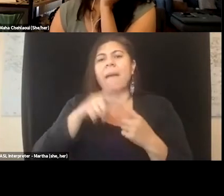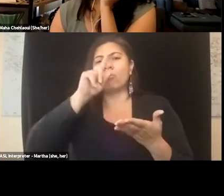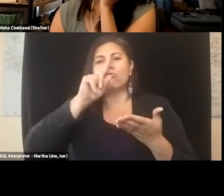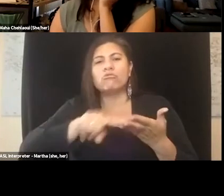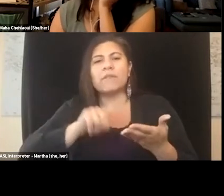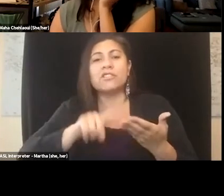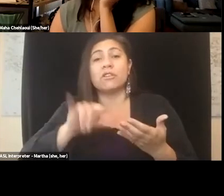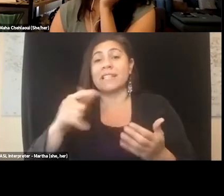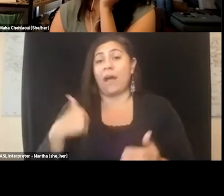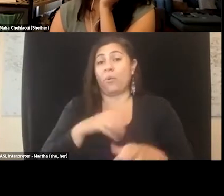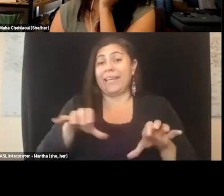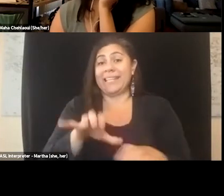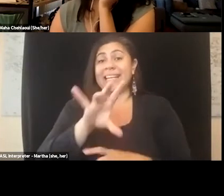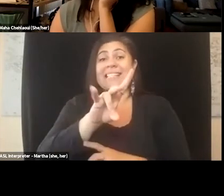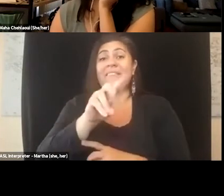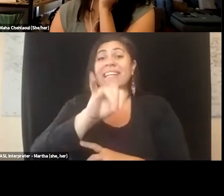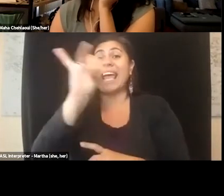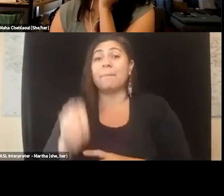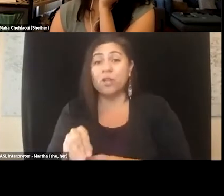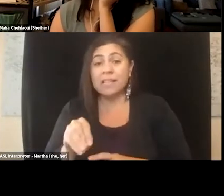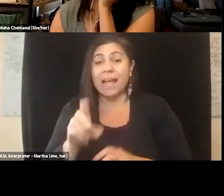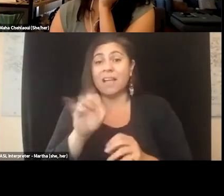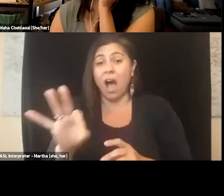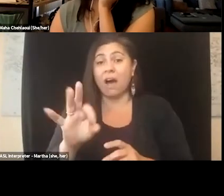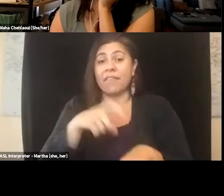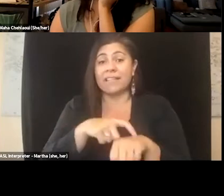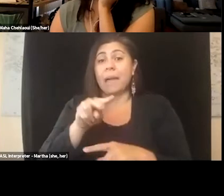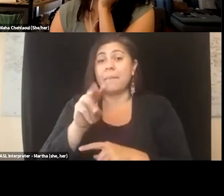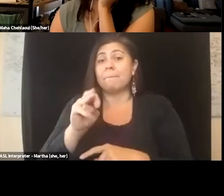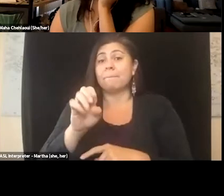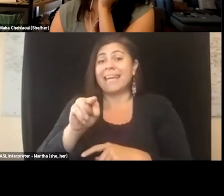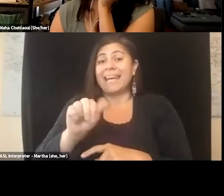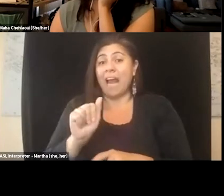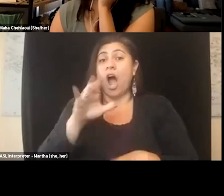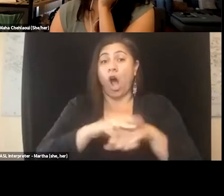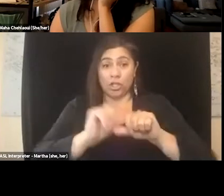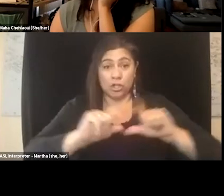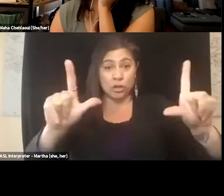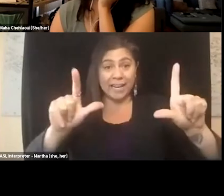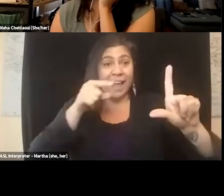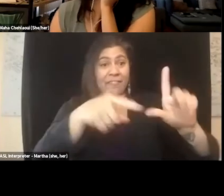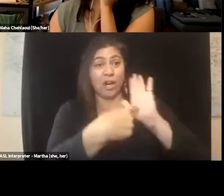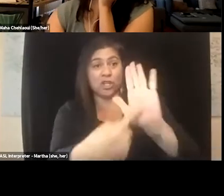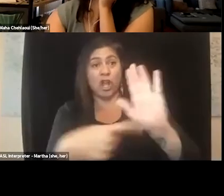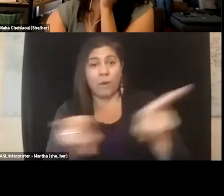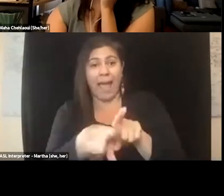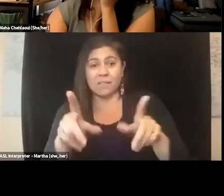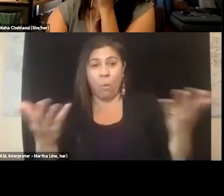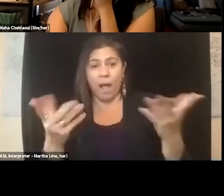research that we did, 78% of the time, MENA performers are on screen, they are portrayed as violent. Okay, so that